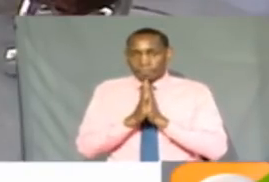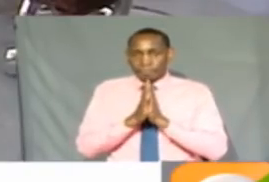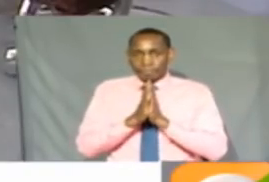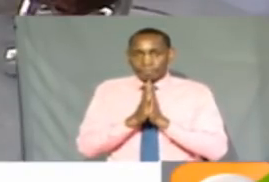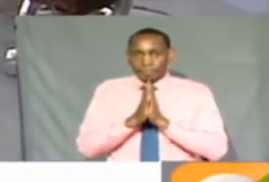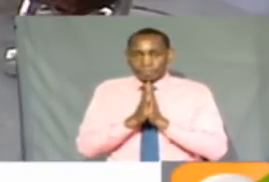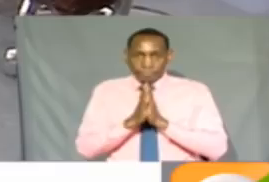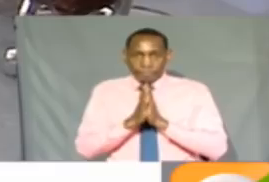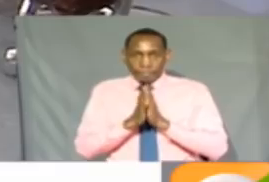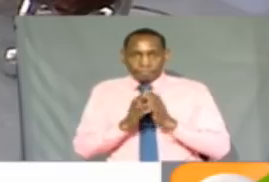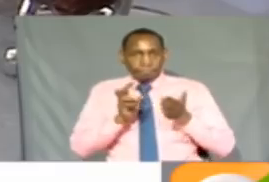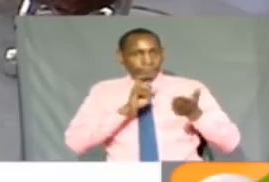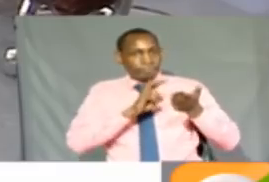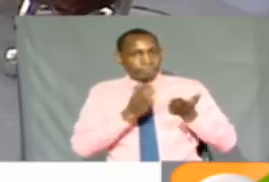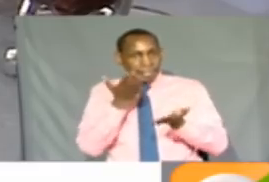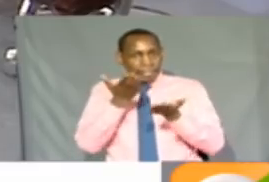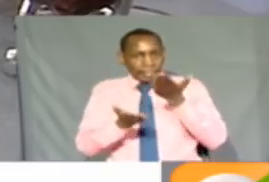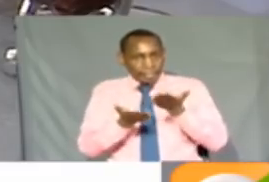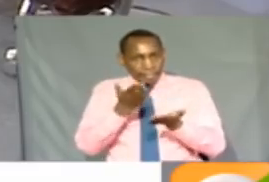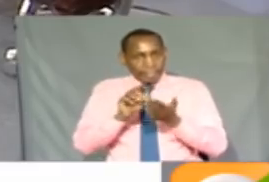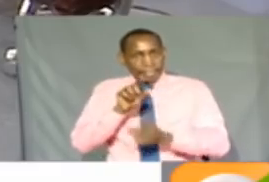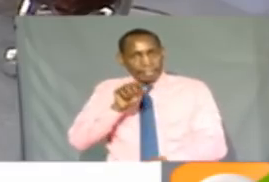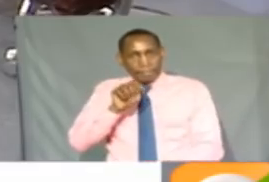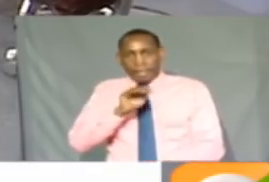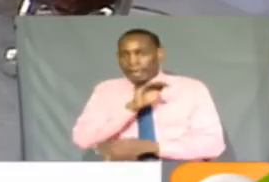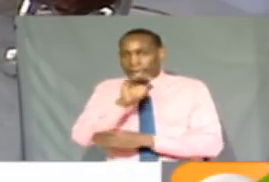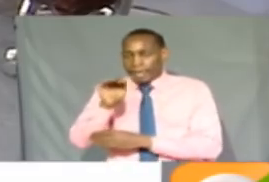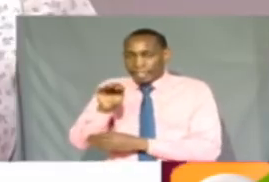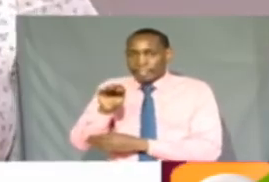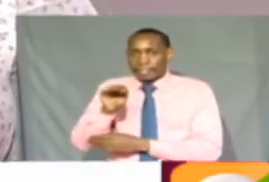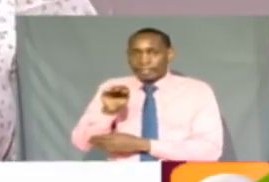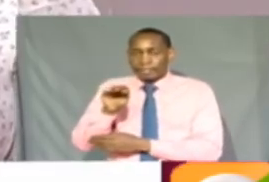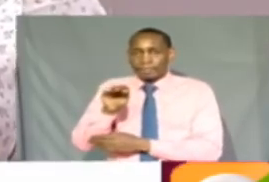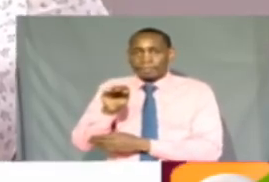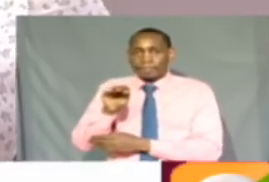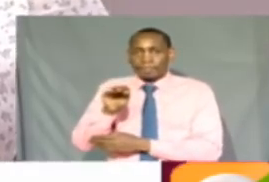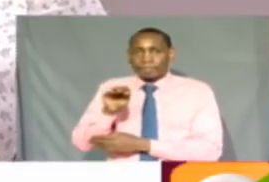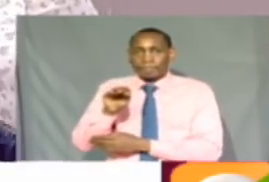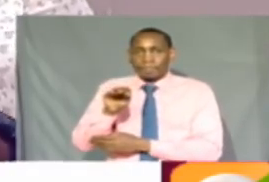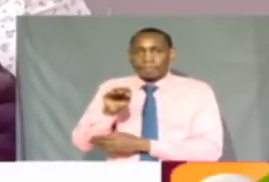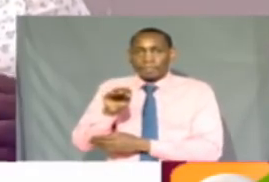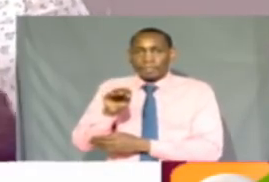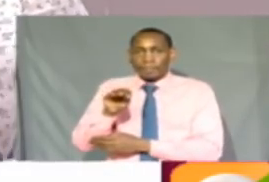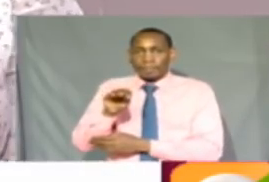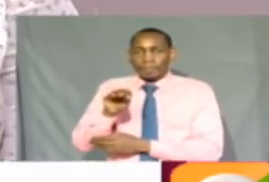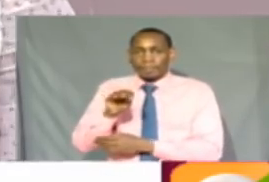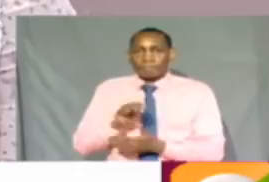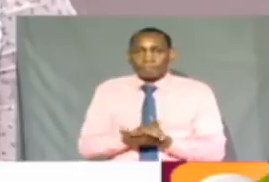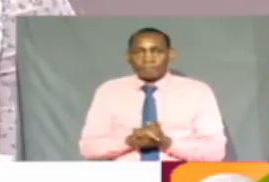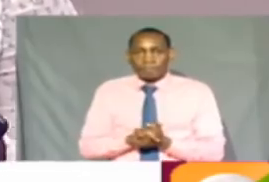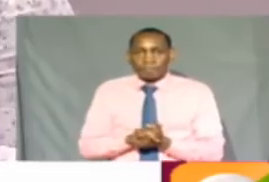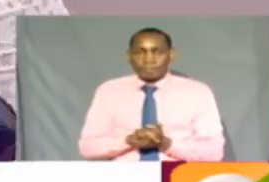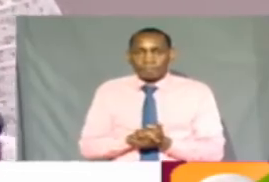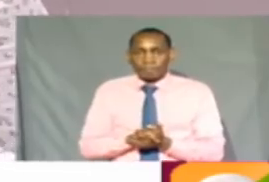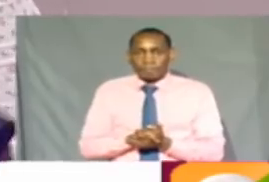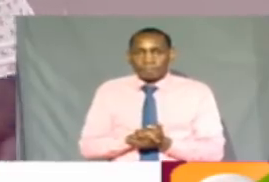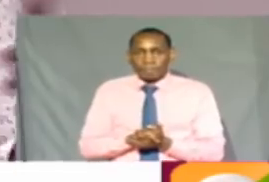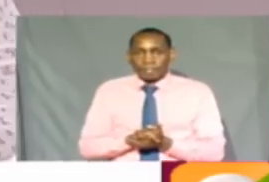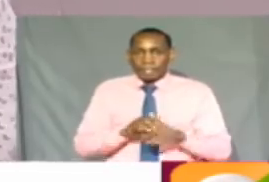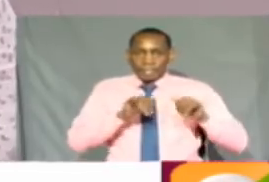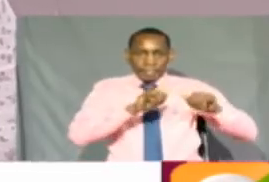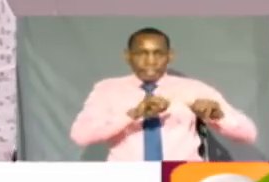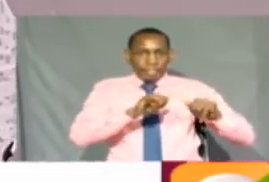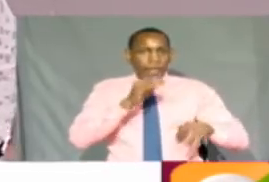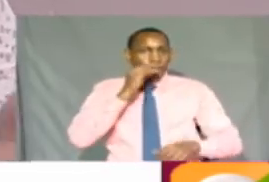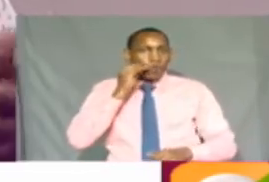day to analyze the situation. I kept going back to the tweet. And I asked, I didn't want to ask him because I didn't want to sound rude. So I asked him, what is a house what husband? What is that? Right. I was like, no, me, I stay at